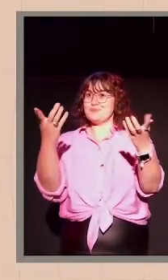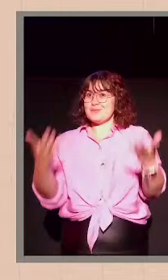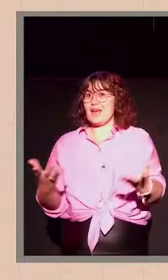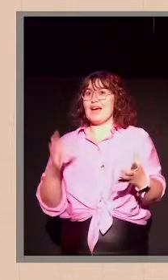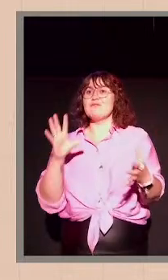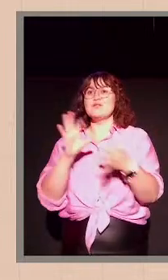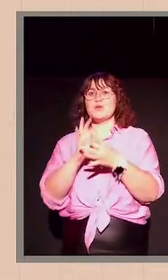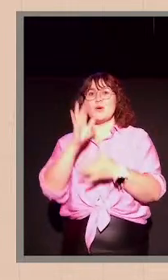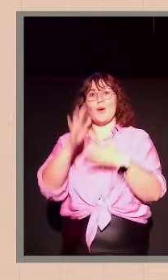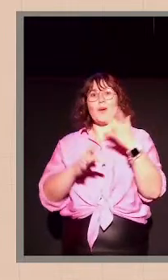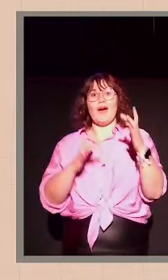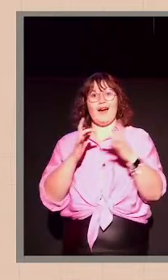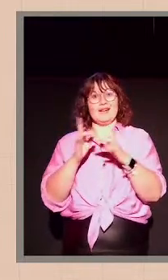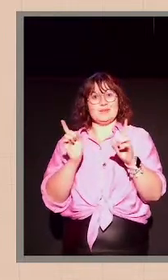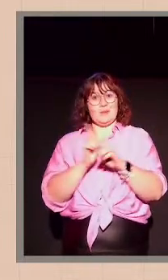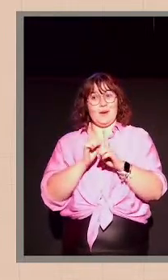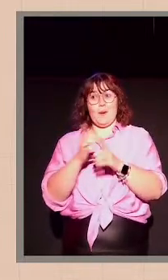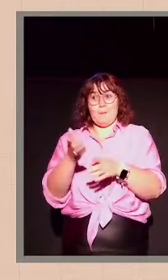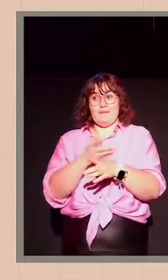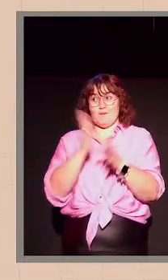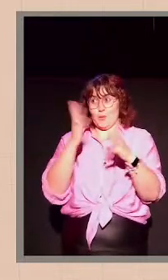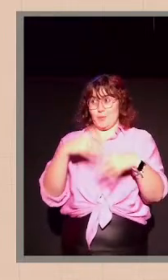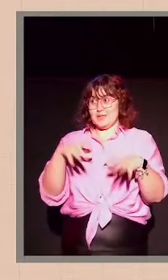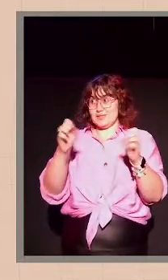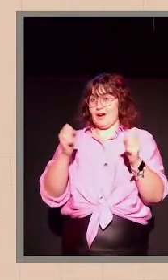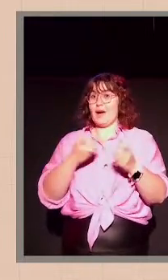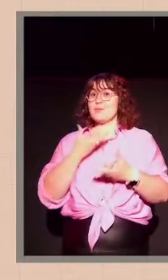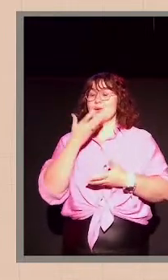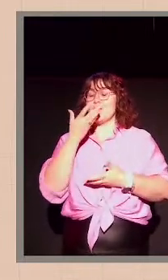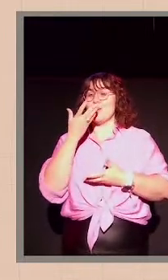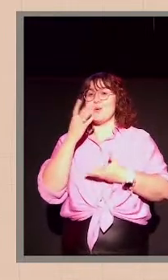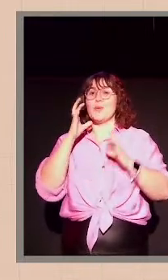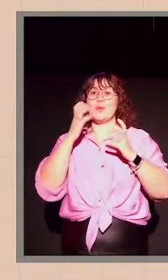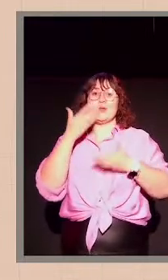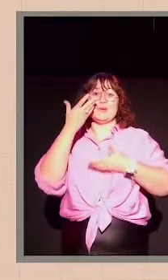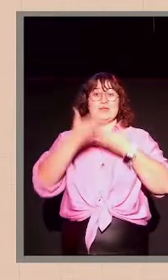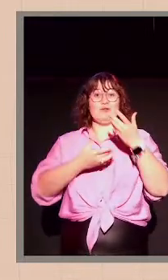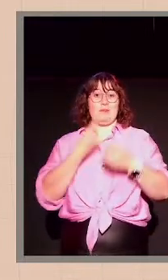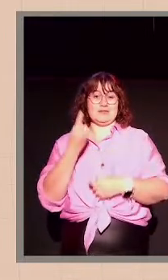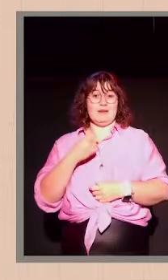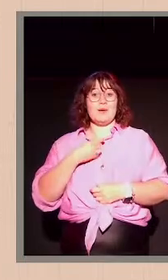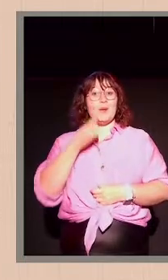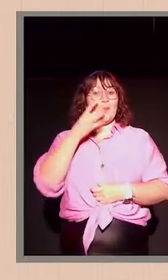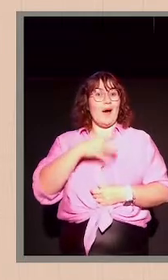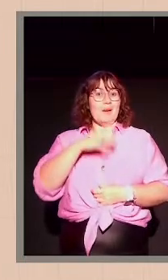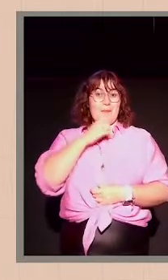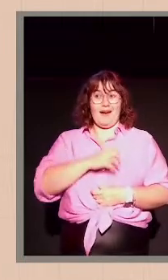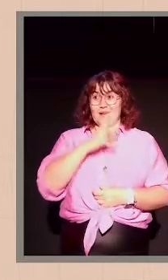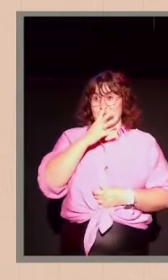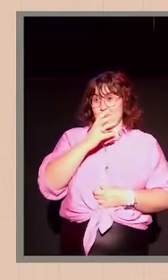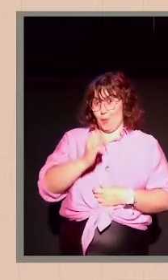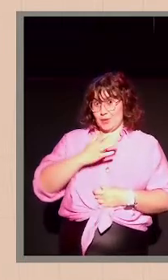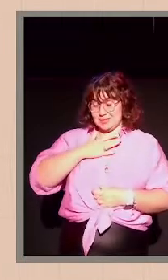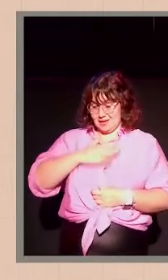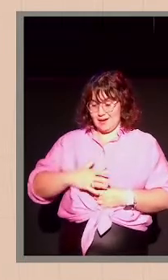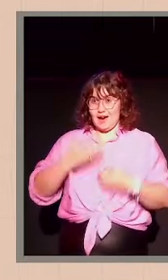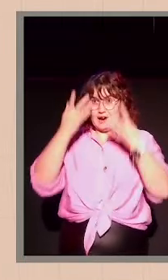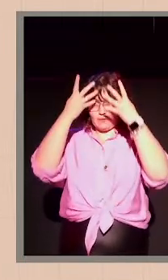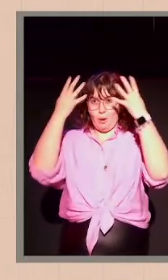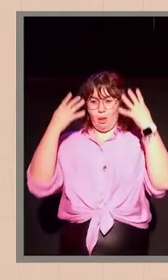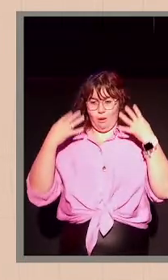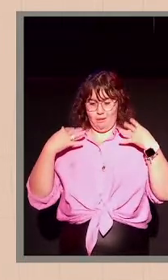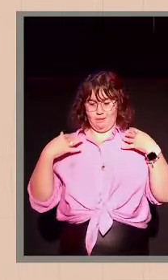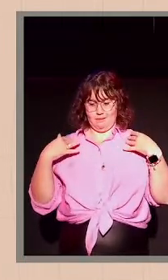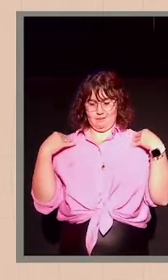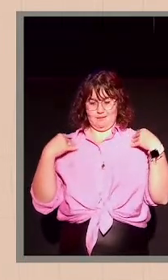Just a few bits of housekeeping before we get started. I'm going to audio describe myself. So I'm a white man in my 40s. I've got long, kind of